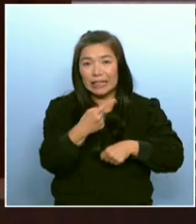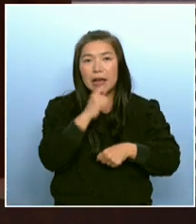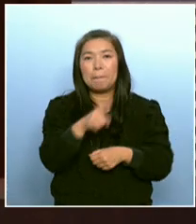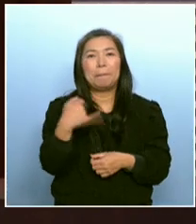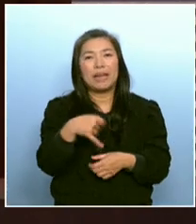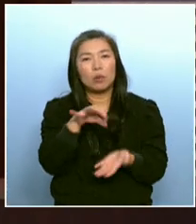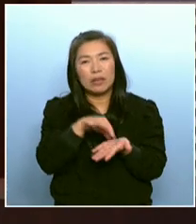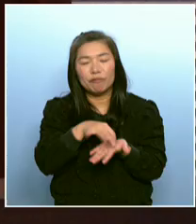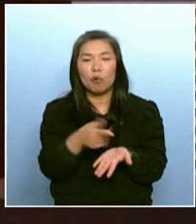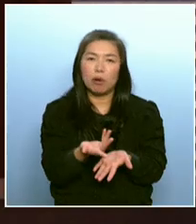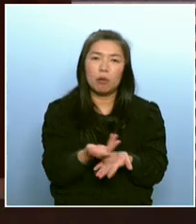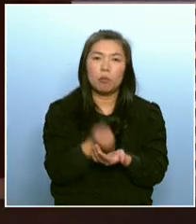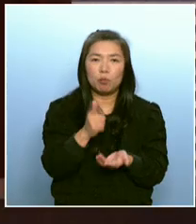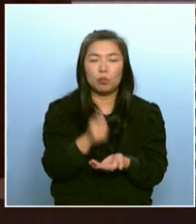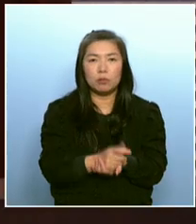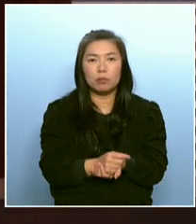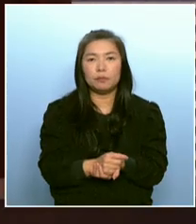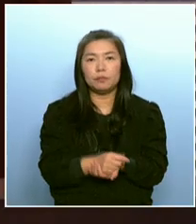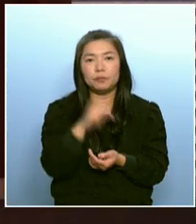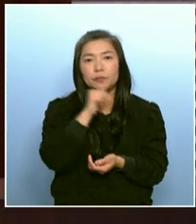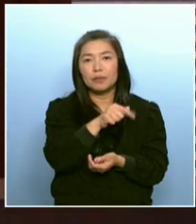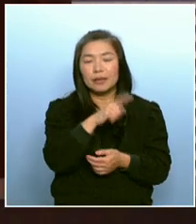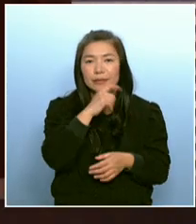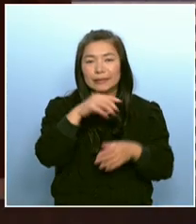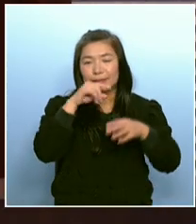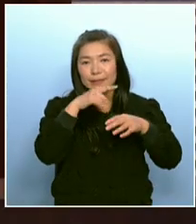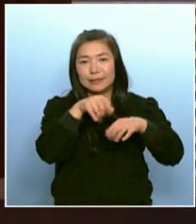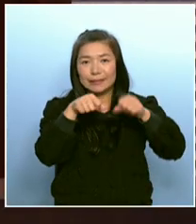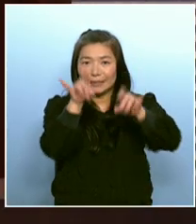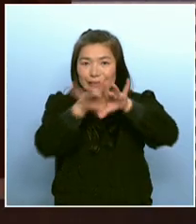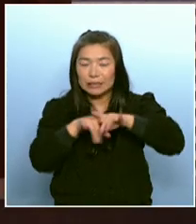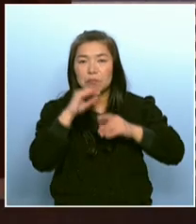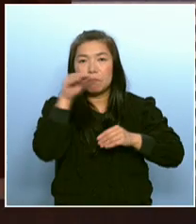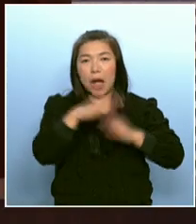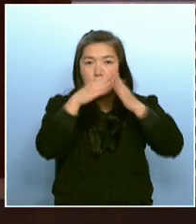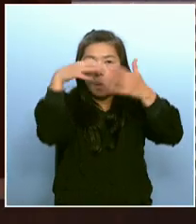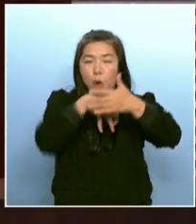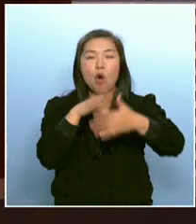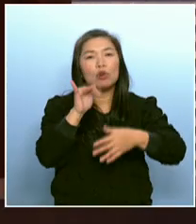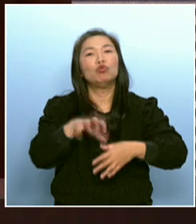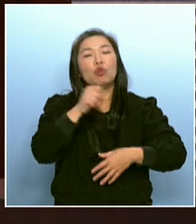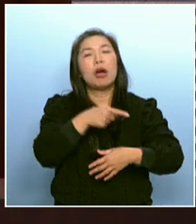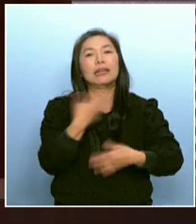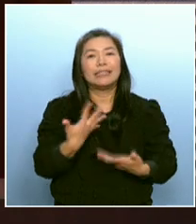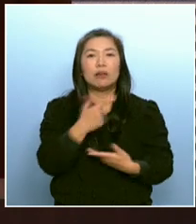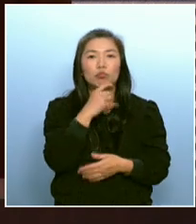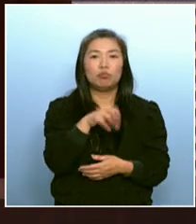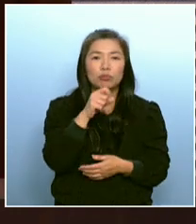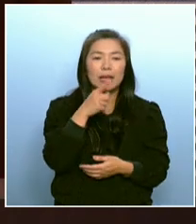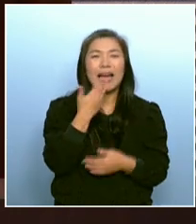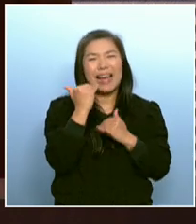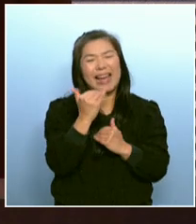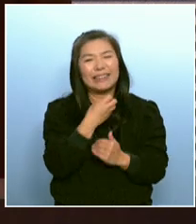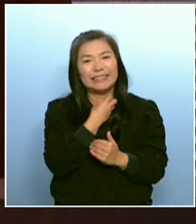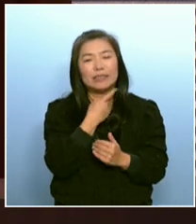We avoid concentrating all the facilities or resources on one particular site or one housing estate because we want to make